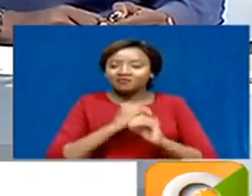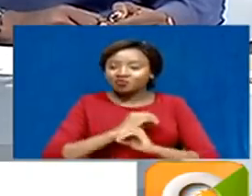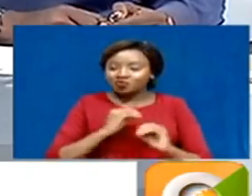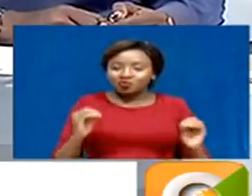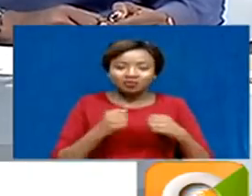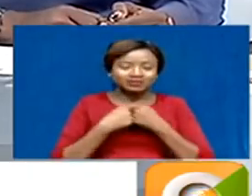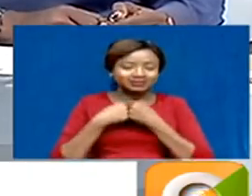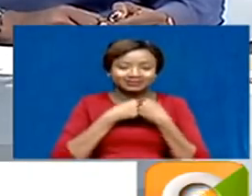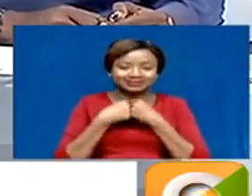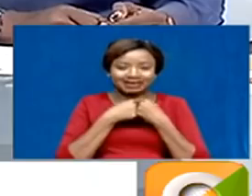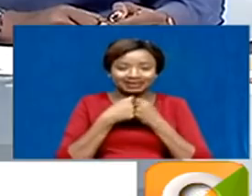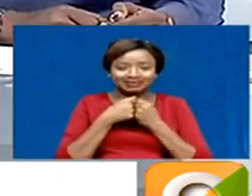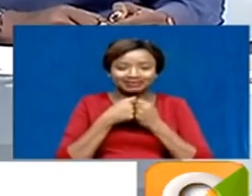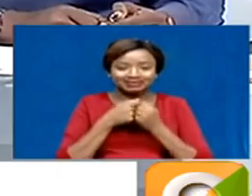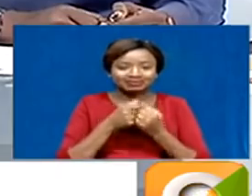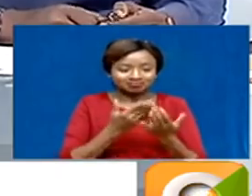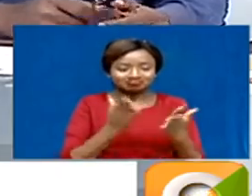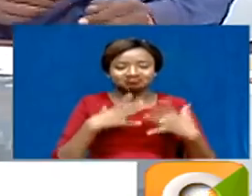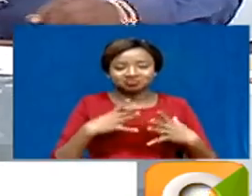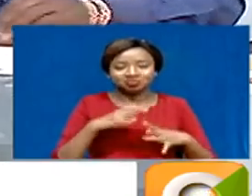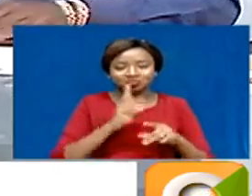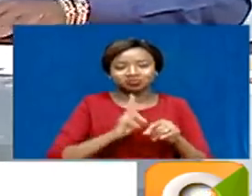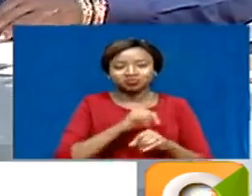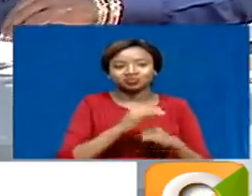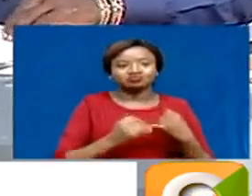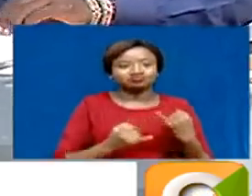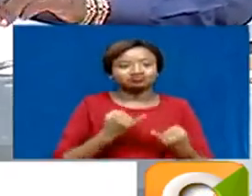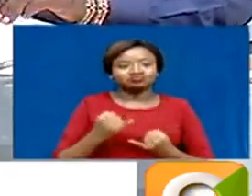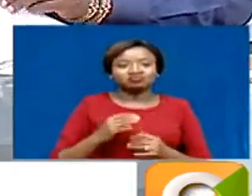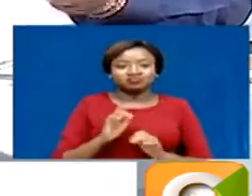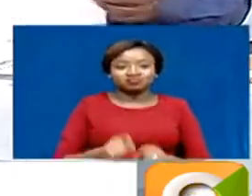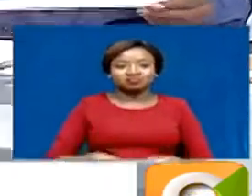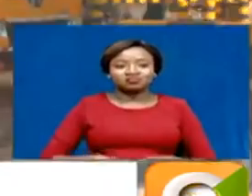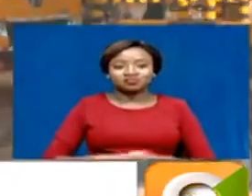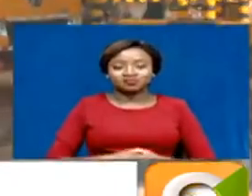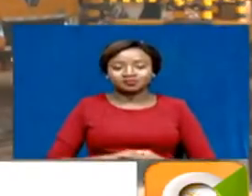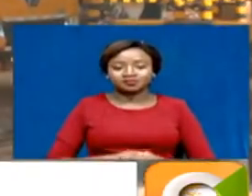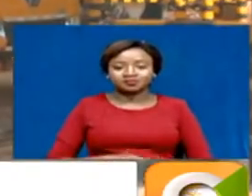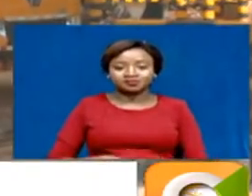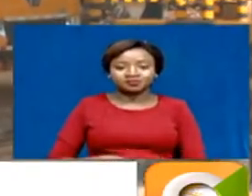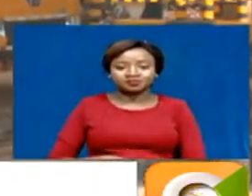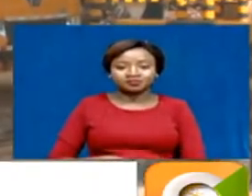be faced by the public while using the road. Chebetai Goin reports.